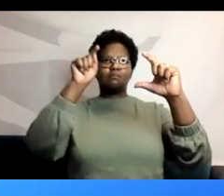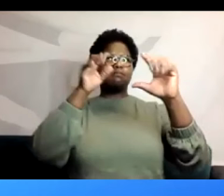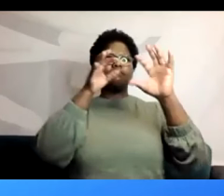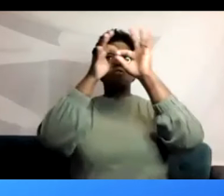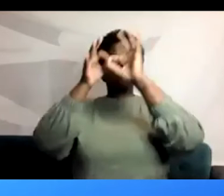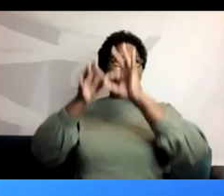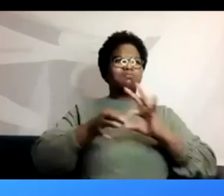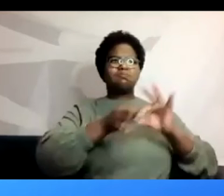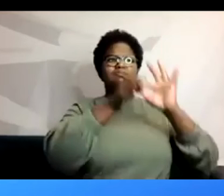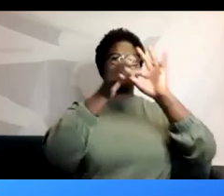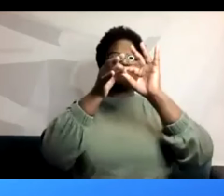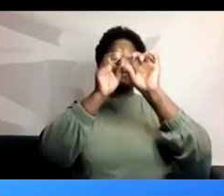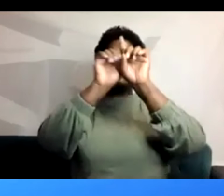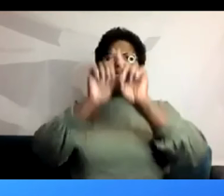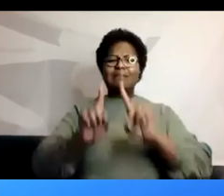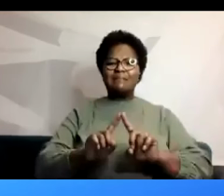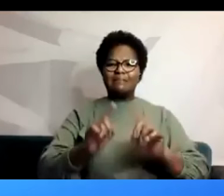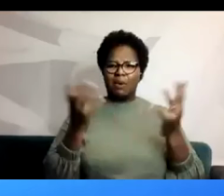Next slide, please.